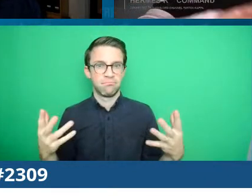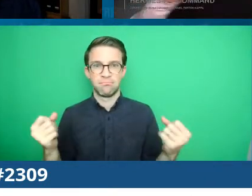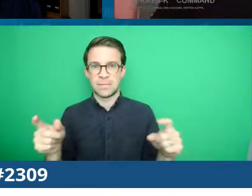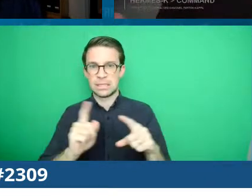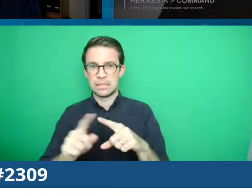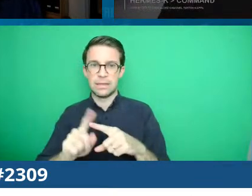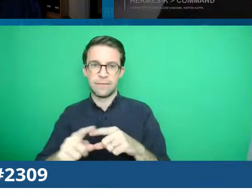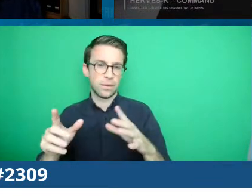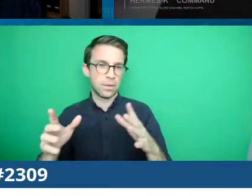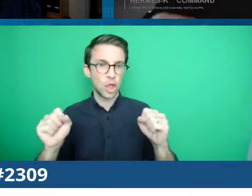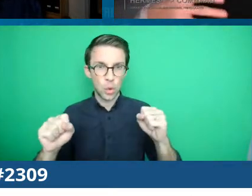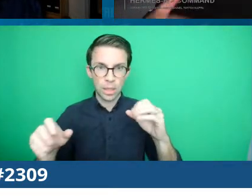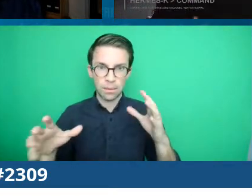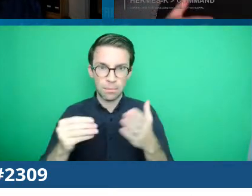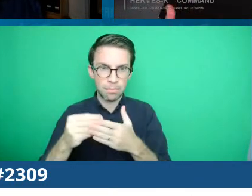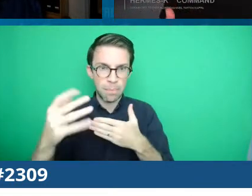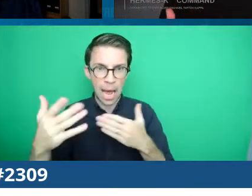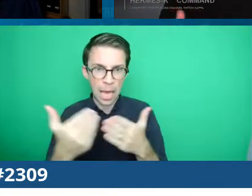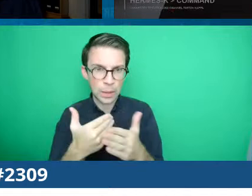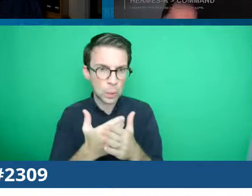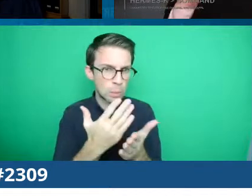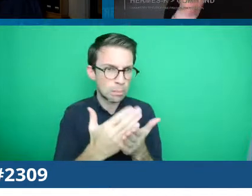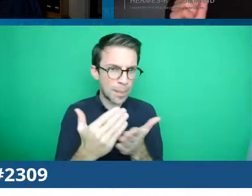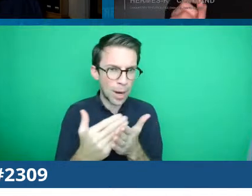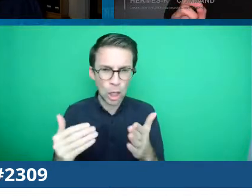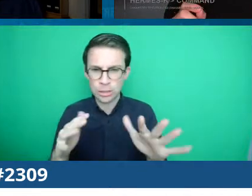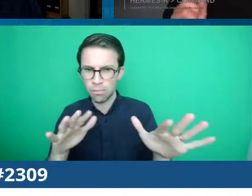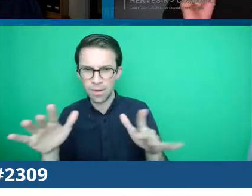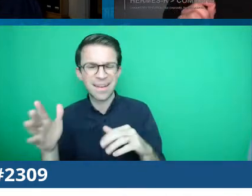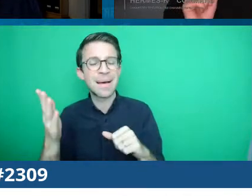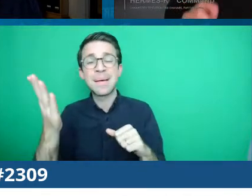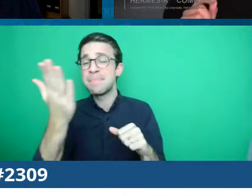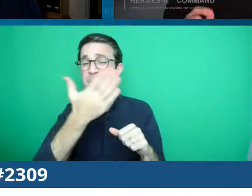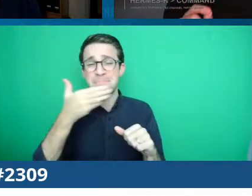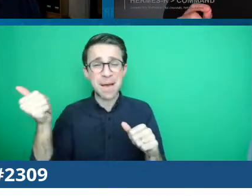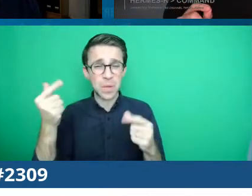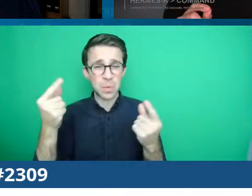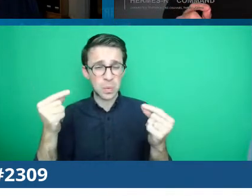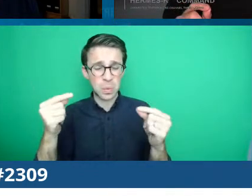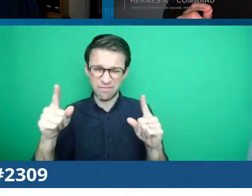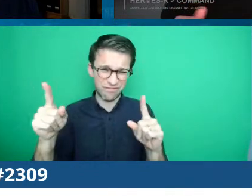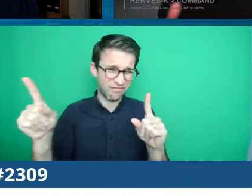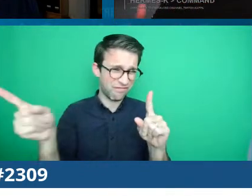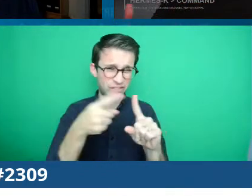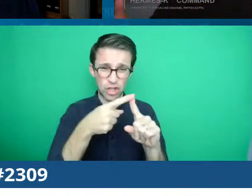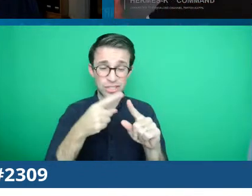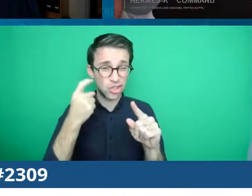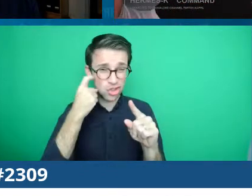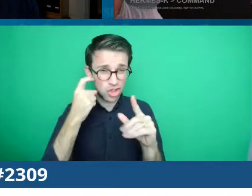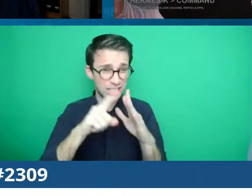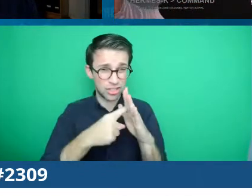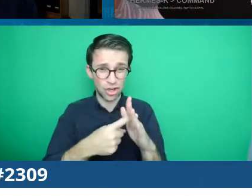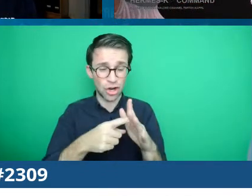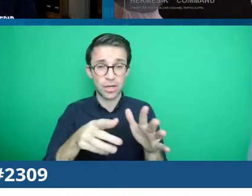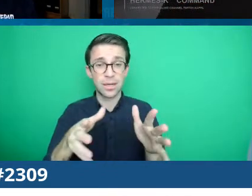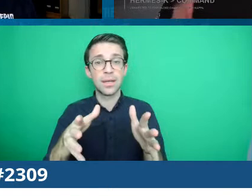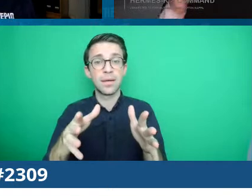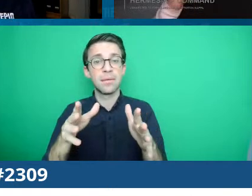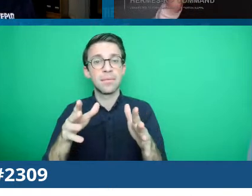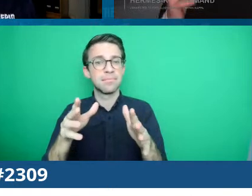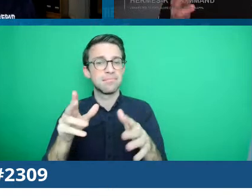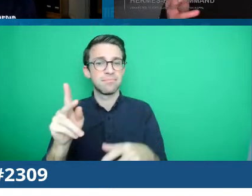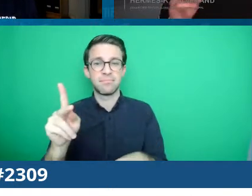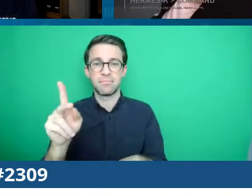expansions, you can get new parts, there's all these mods you can download, but the best thing if you're just starting to get the game is to just get the Kerbal